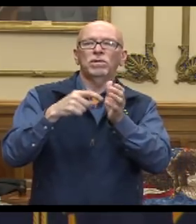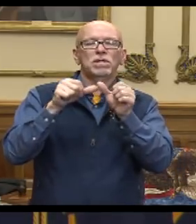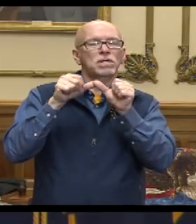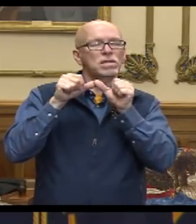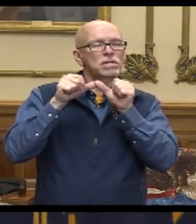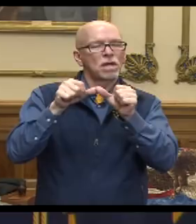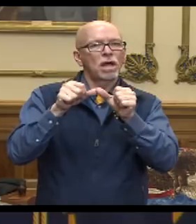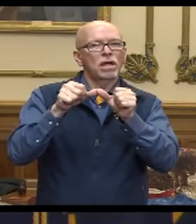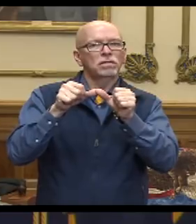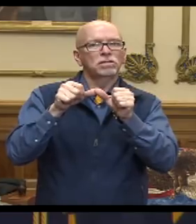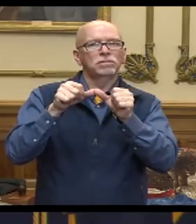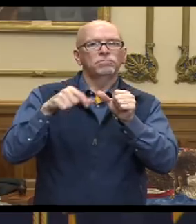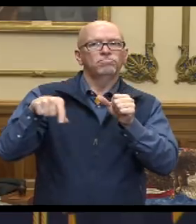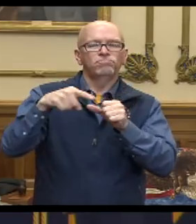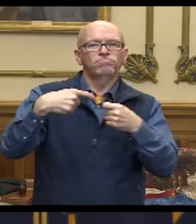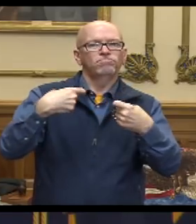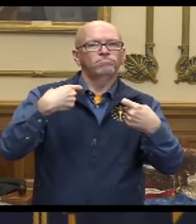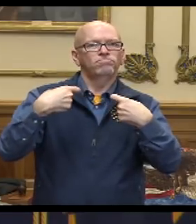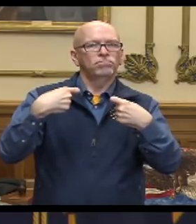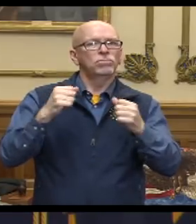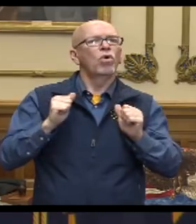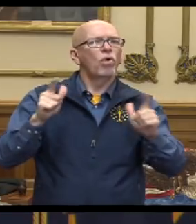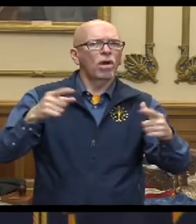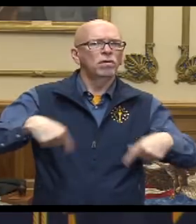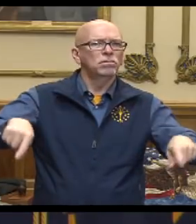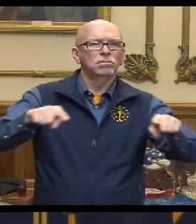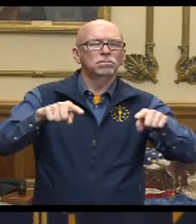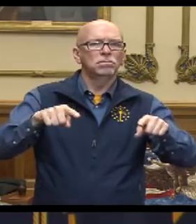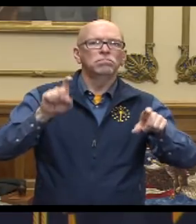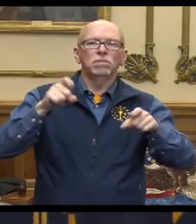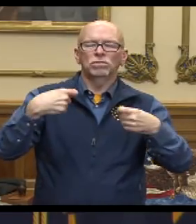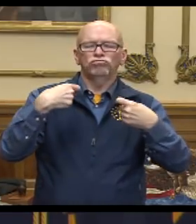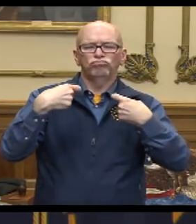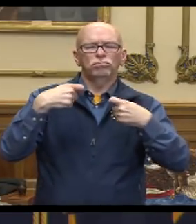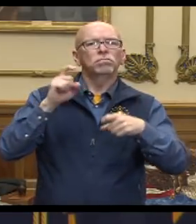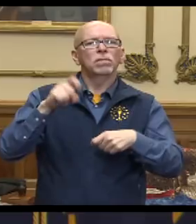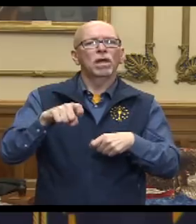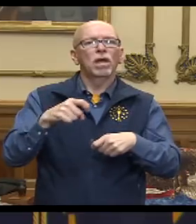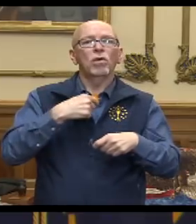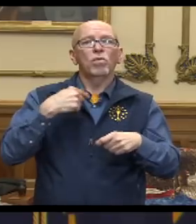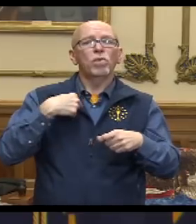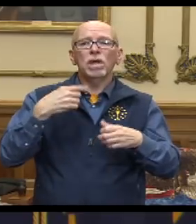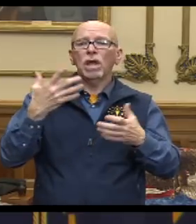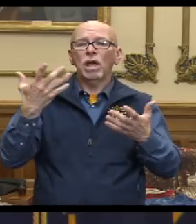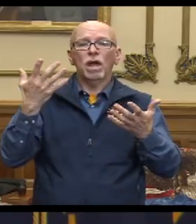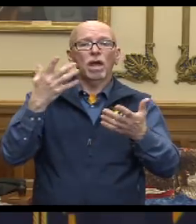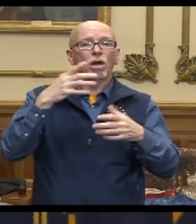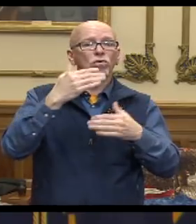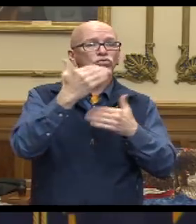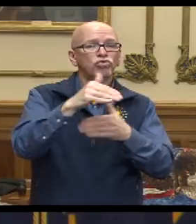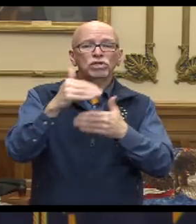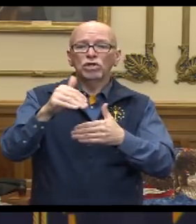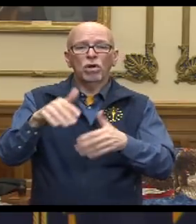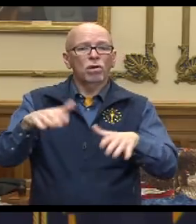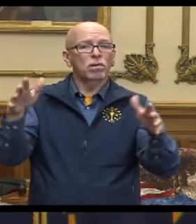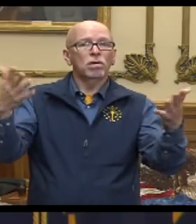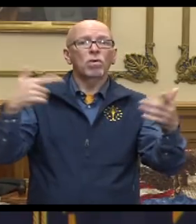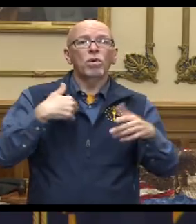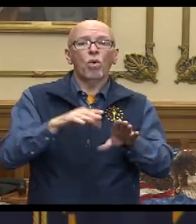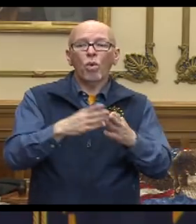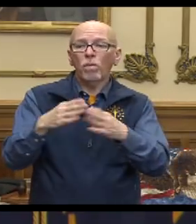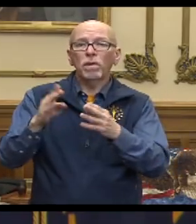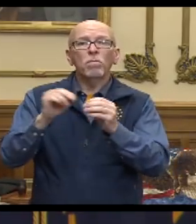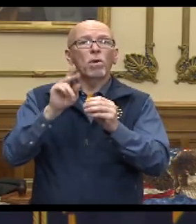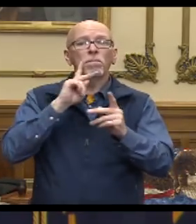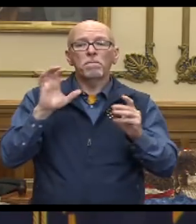constant vigilance from all of us as we lift restrictions and more people return